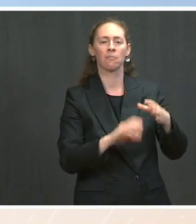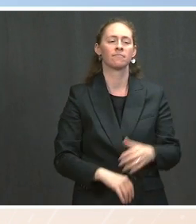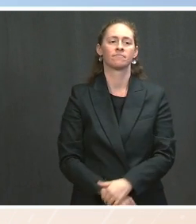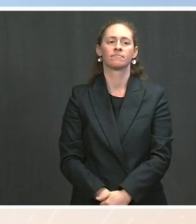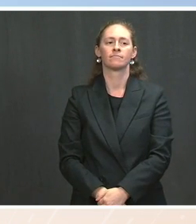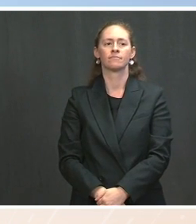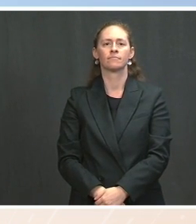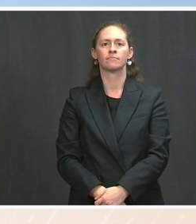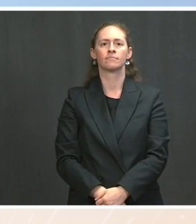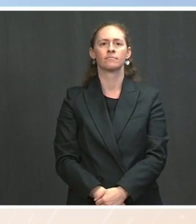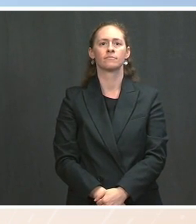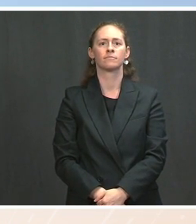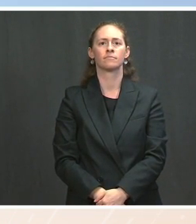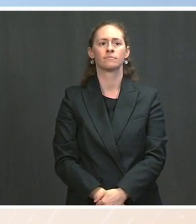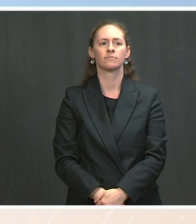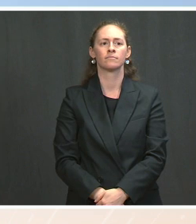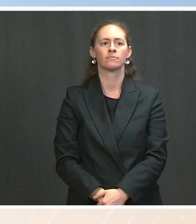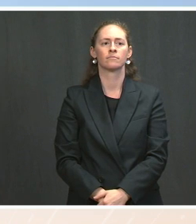South Korea and Japan.